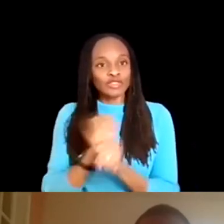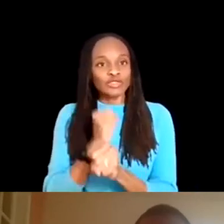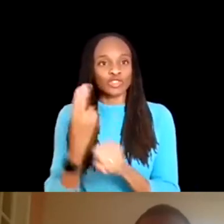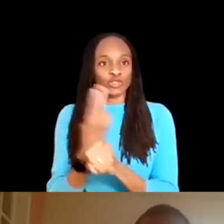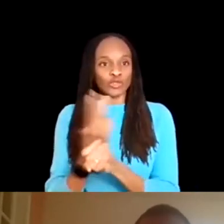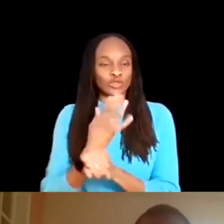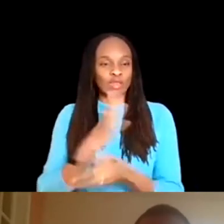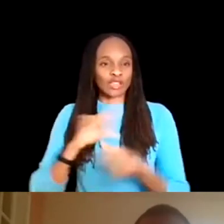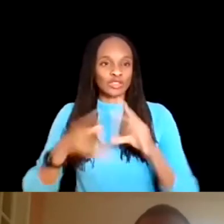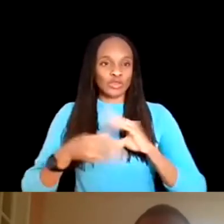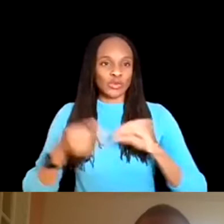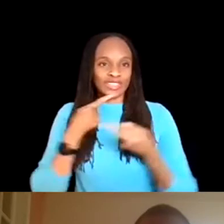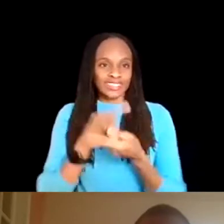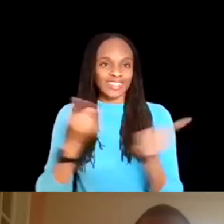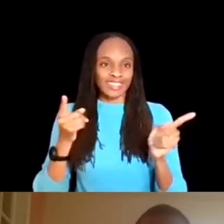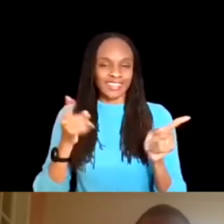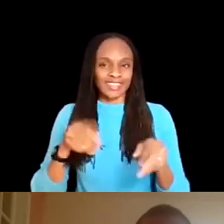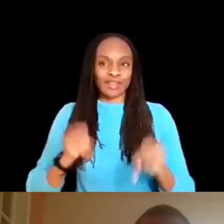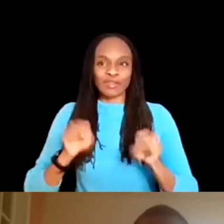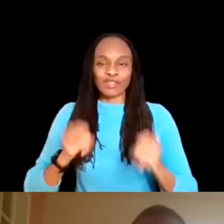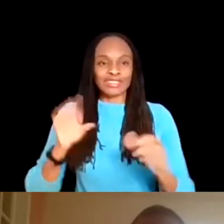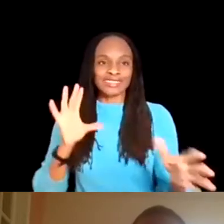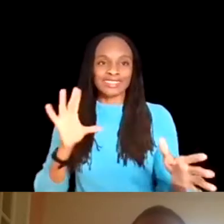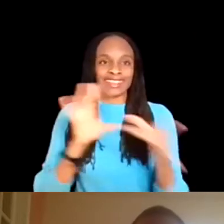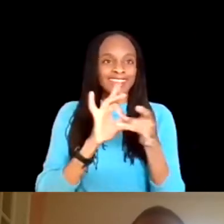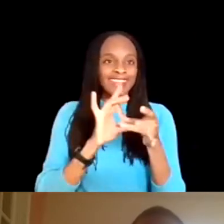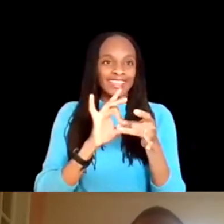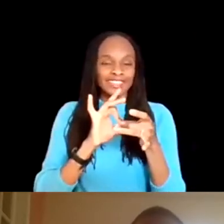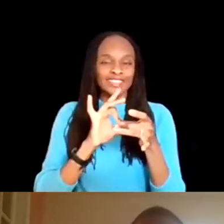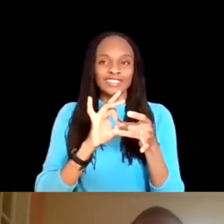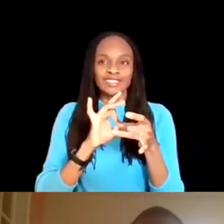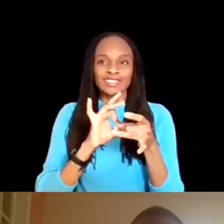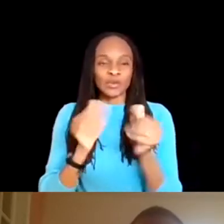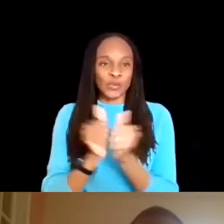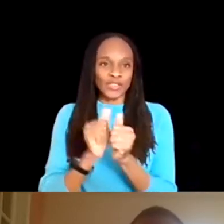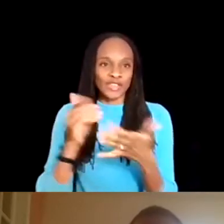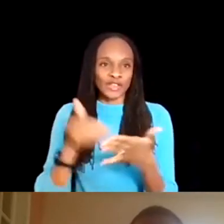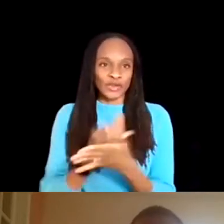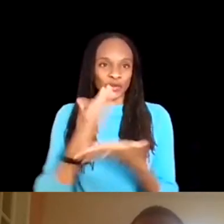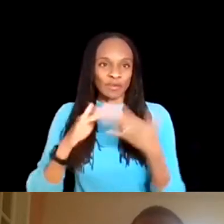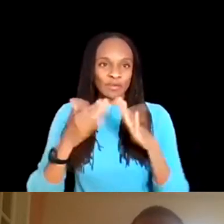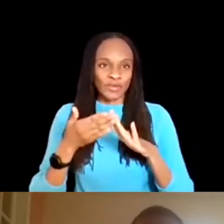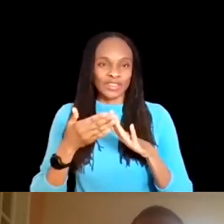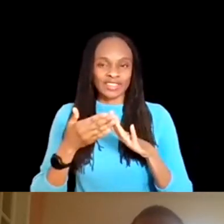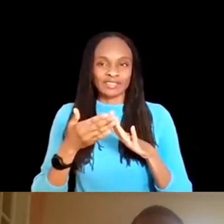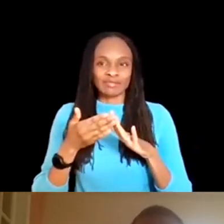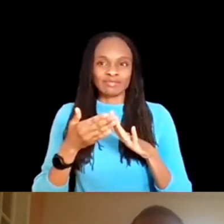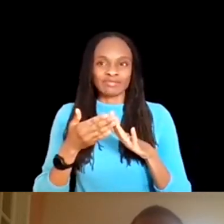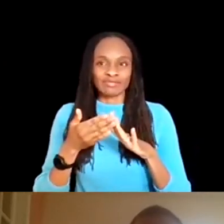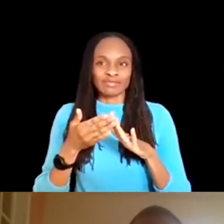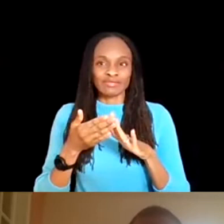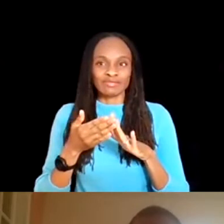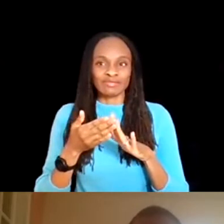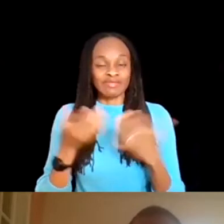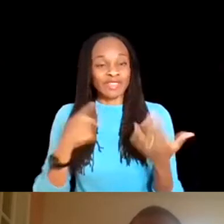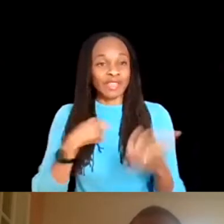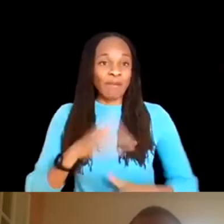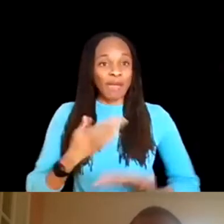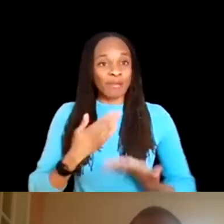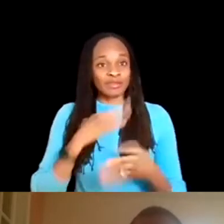storytelling abilities to connect with a new community, which I'm really happy to be part of.